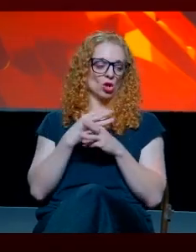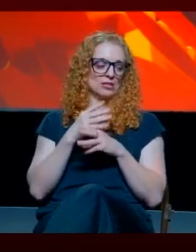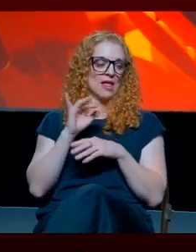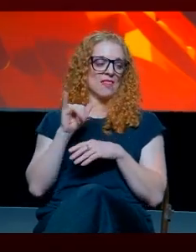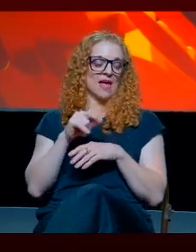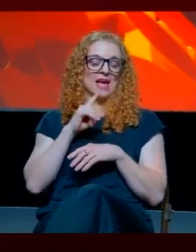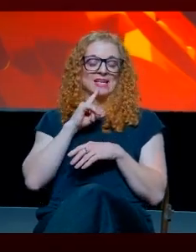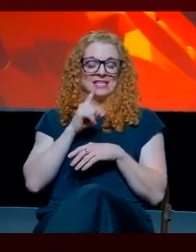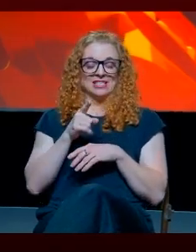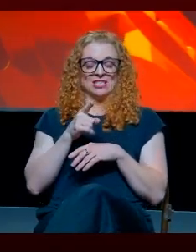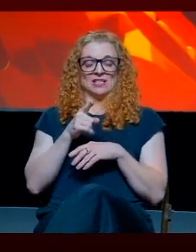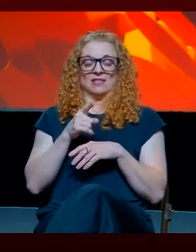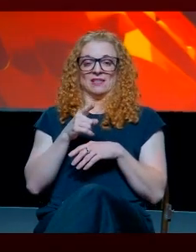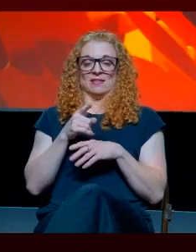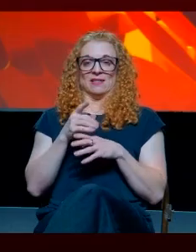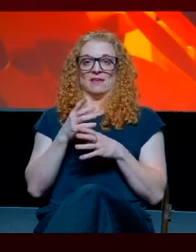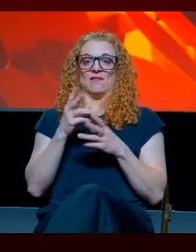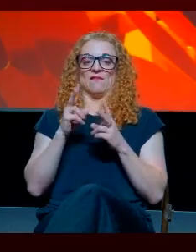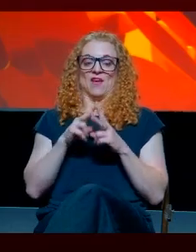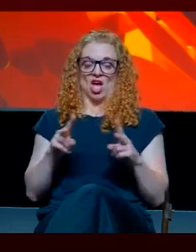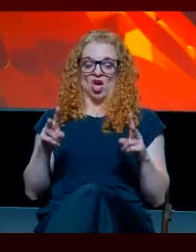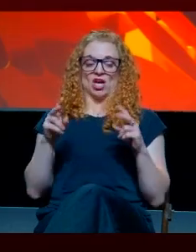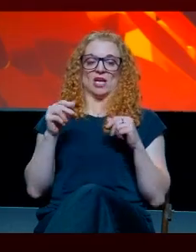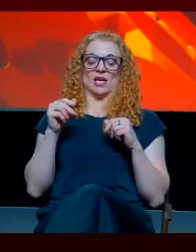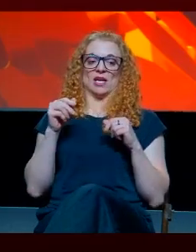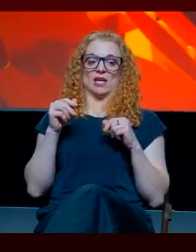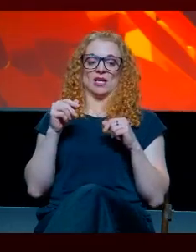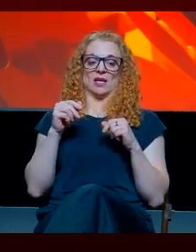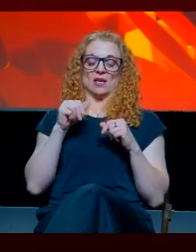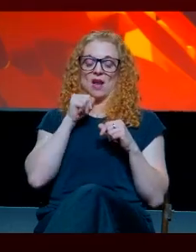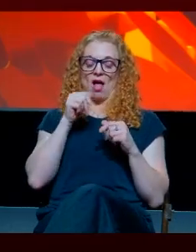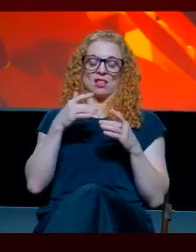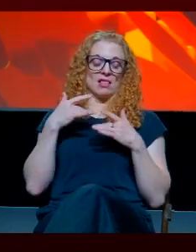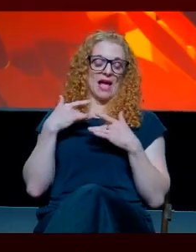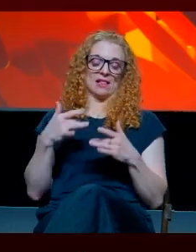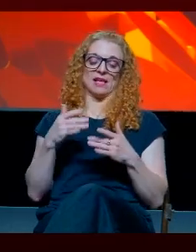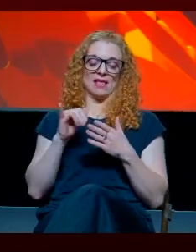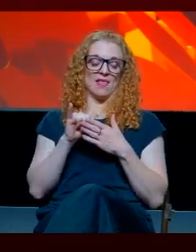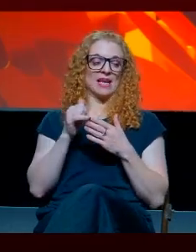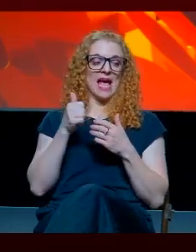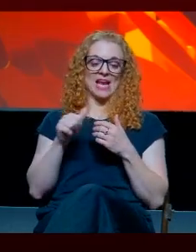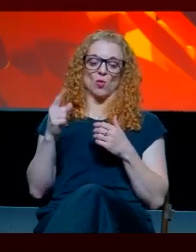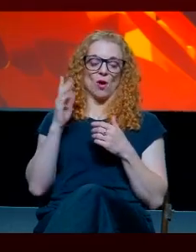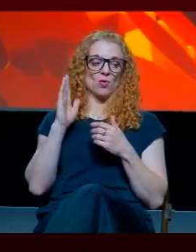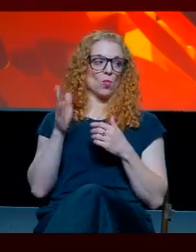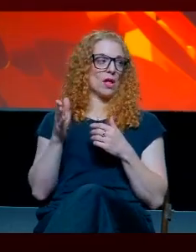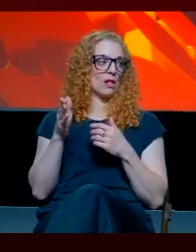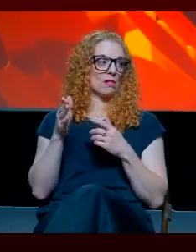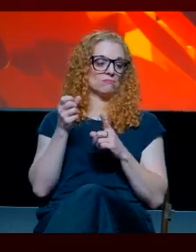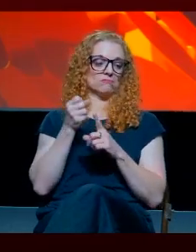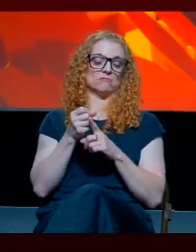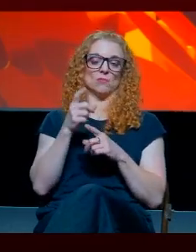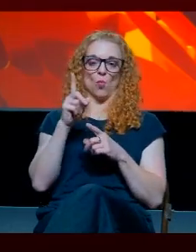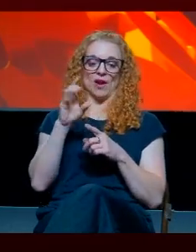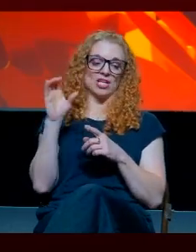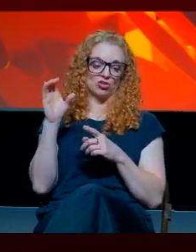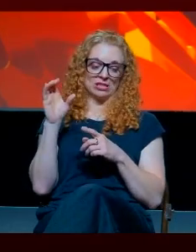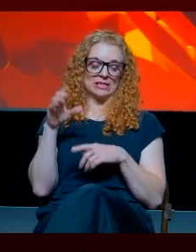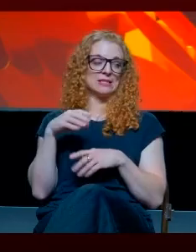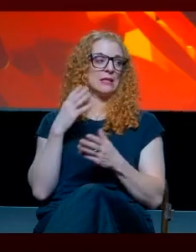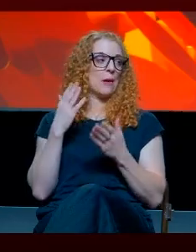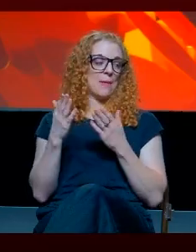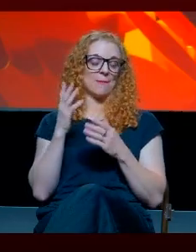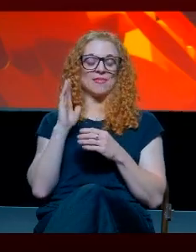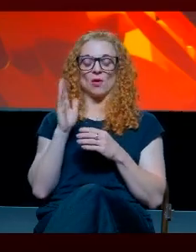is extremely, extremely unlikely that anyone is going to get to 100. Maybe they'll